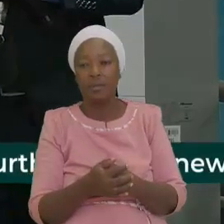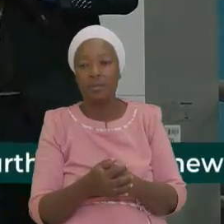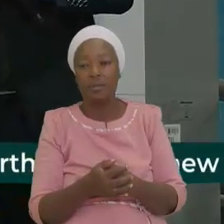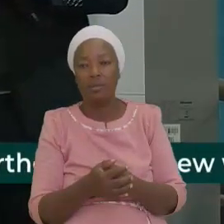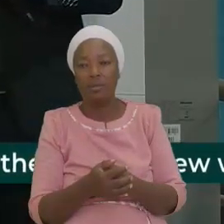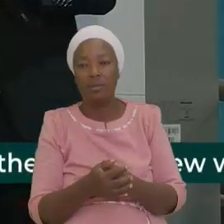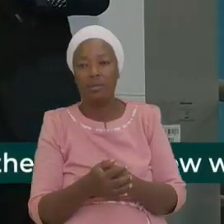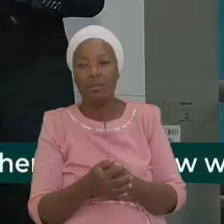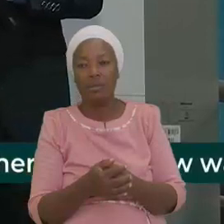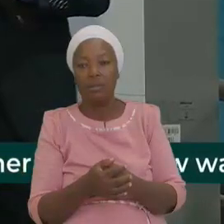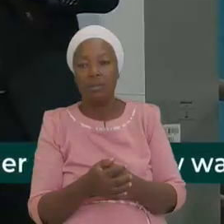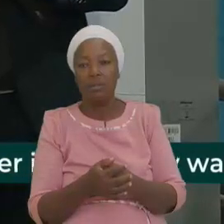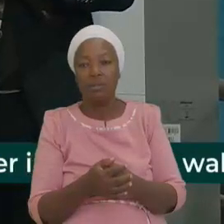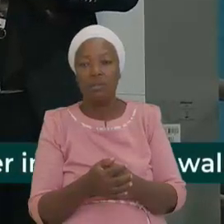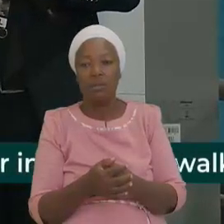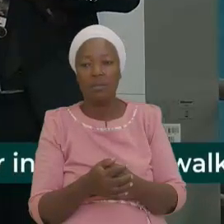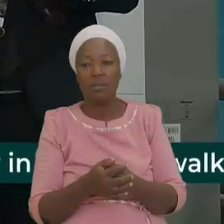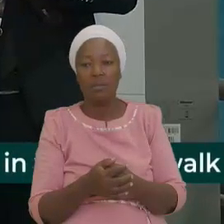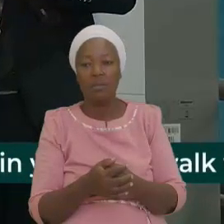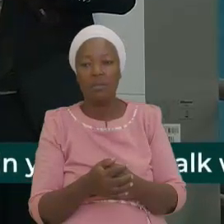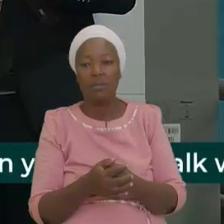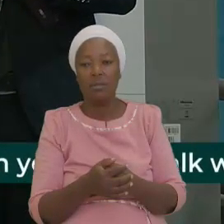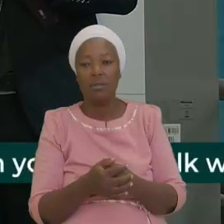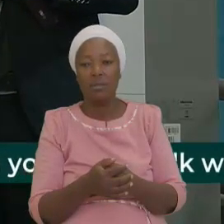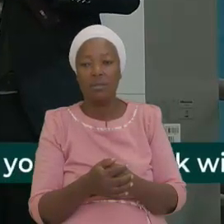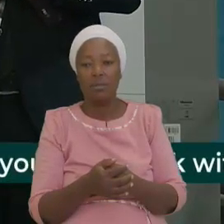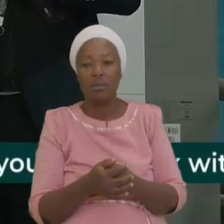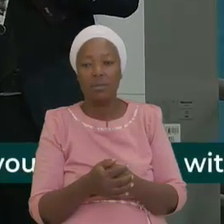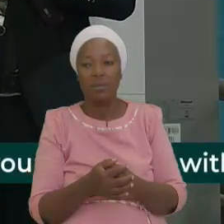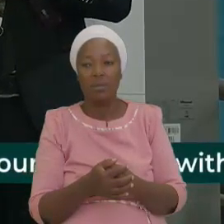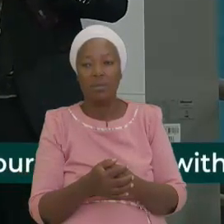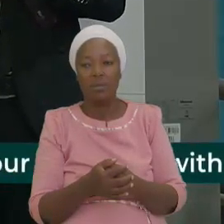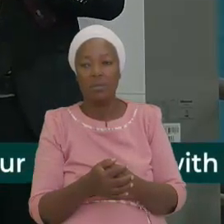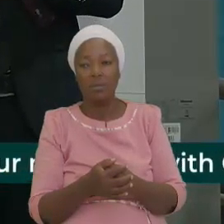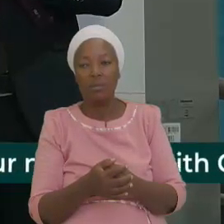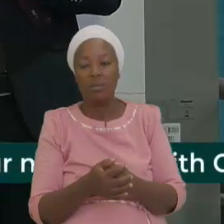Comme le pasteur se prépare, je voudrais que tout le monde se lève.